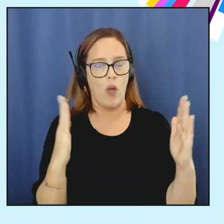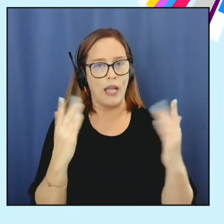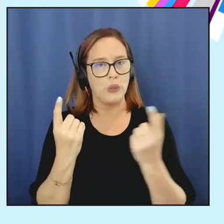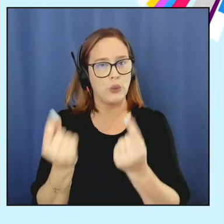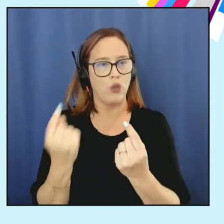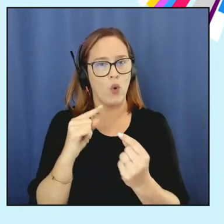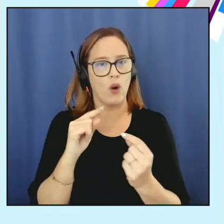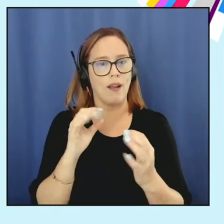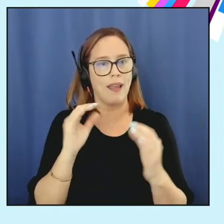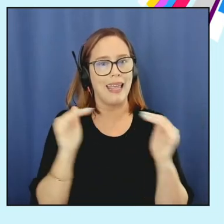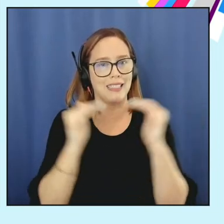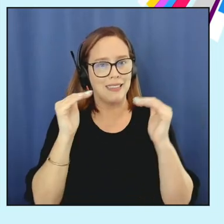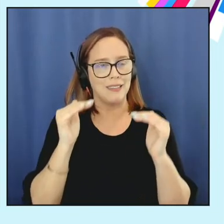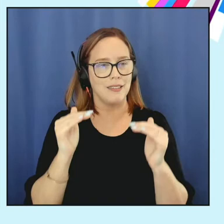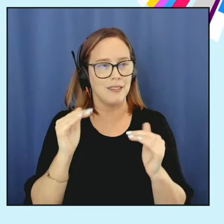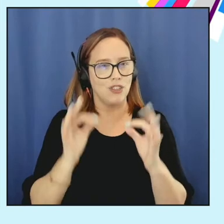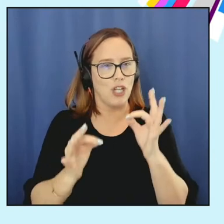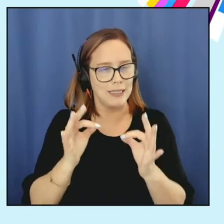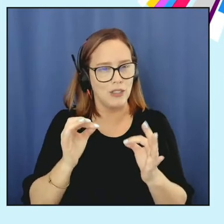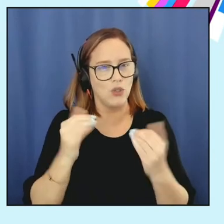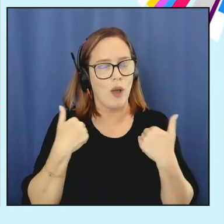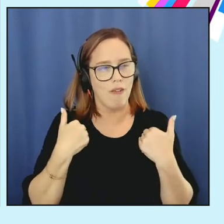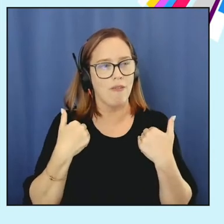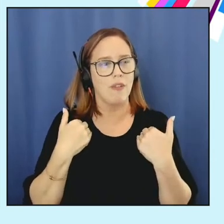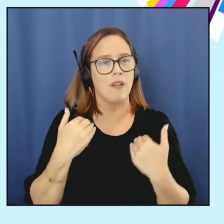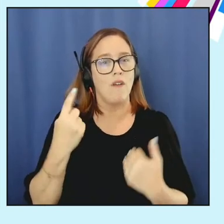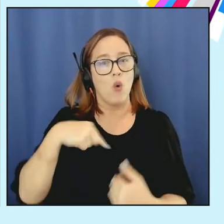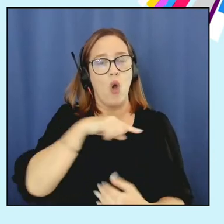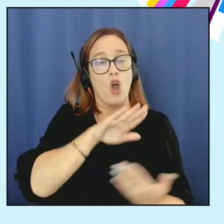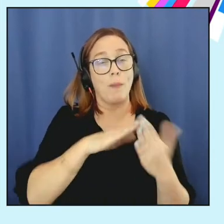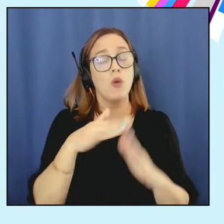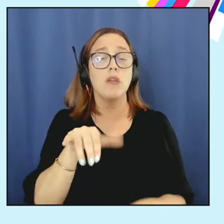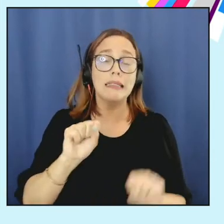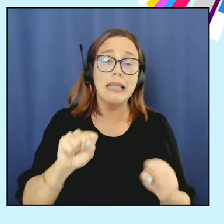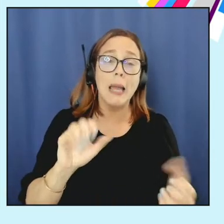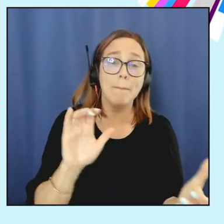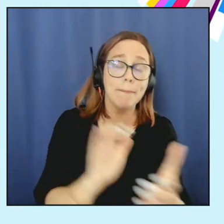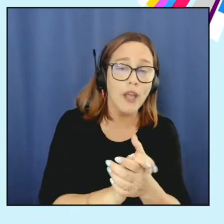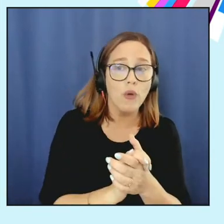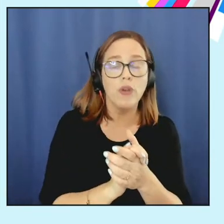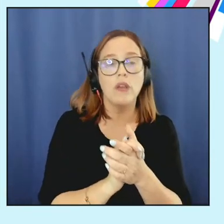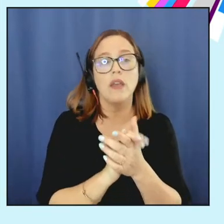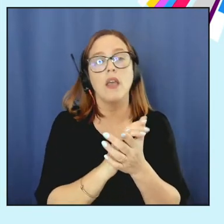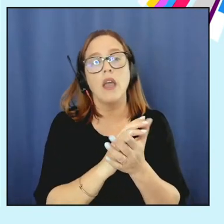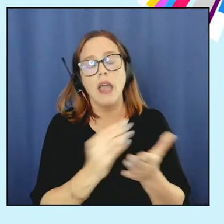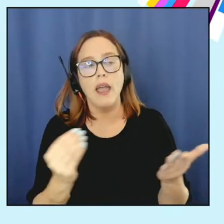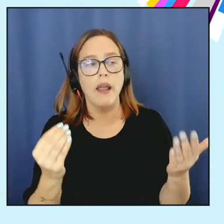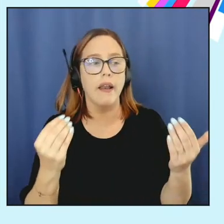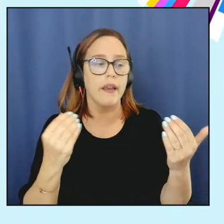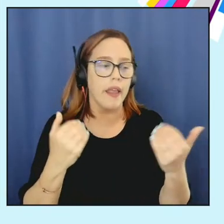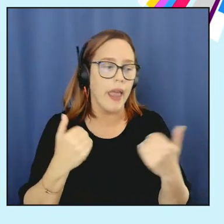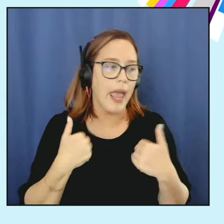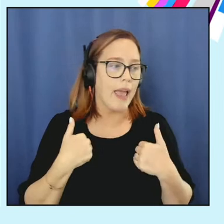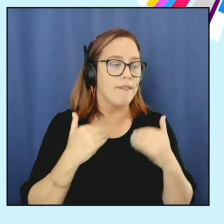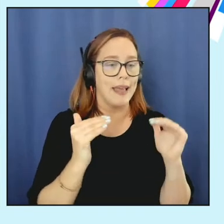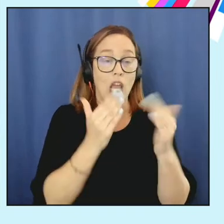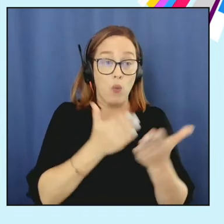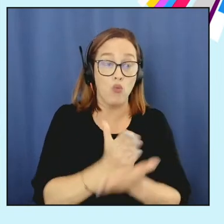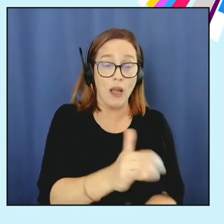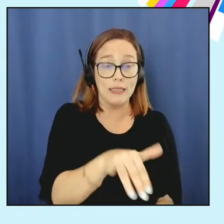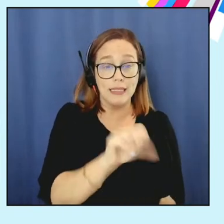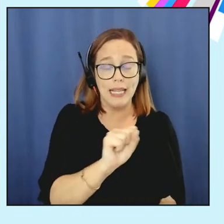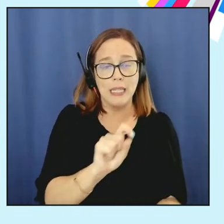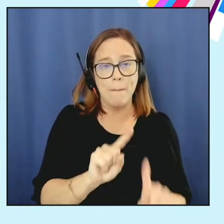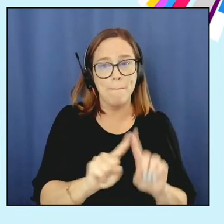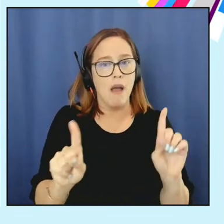our communities, because yes, we may be able to get married and you know, have equal rights, but it's not